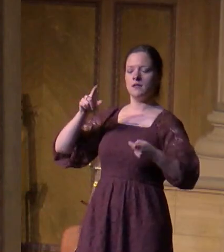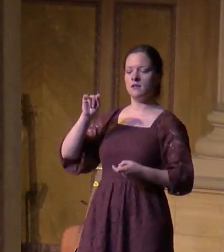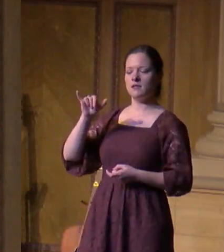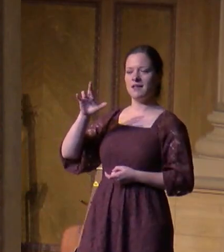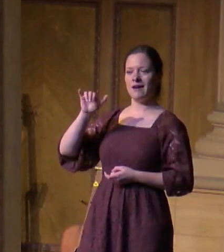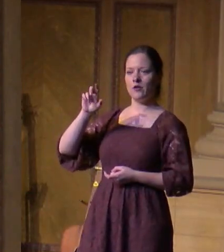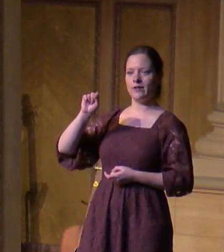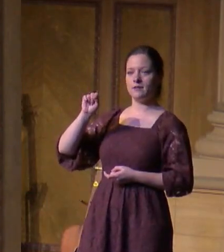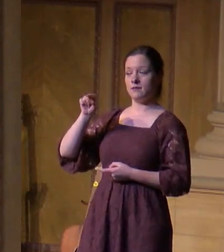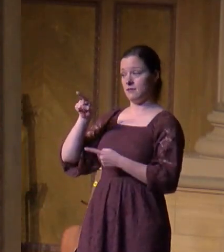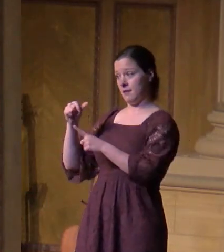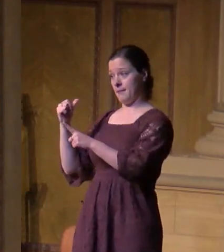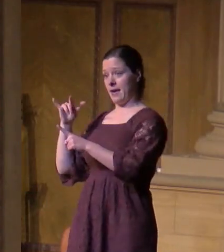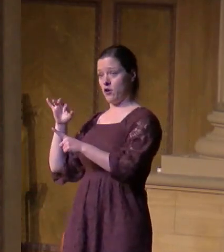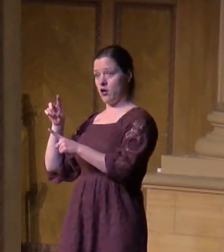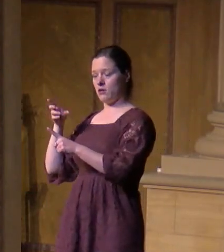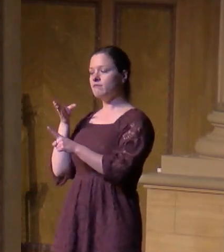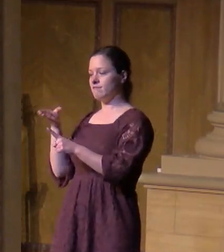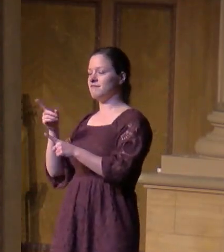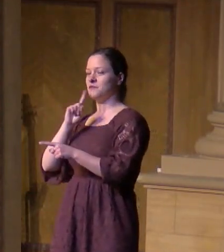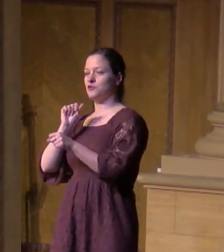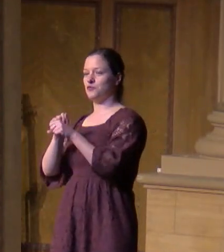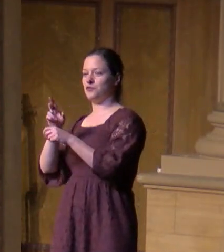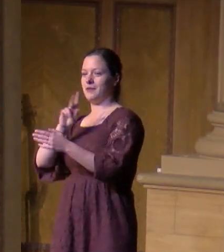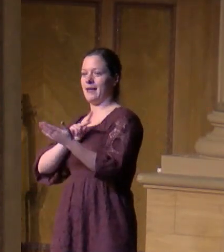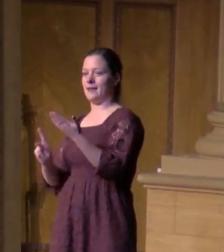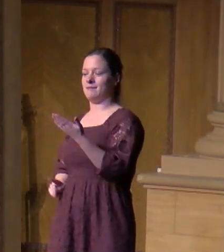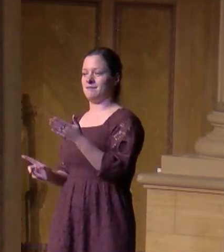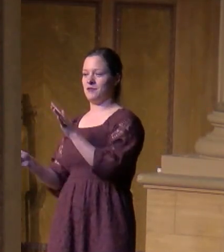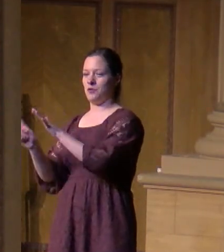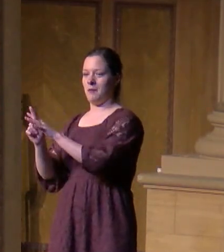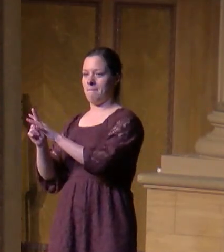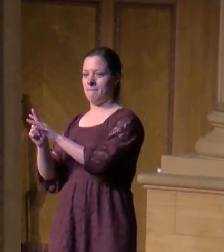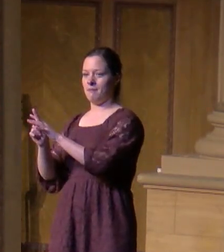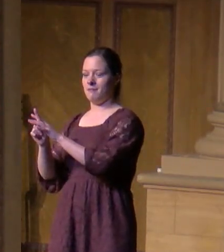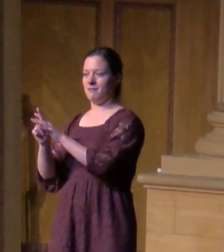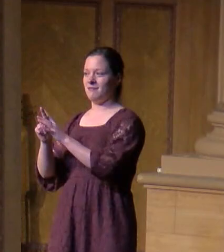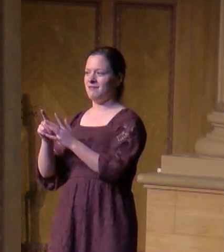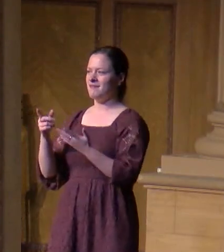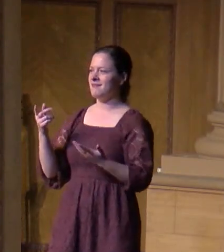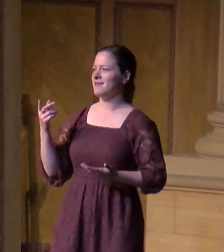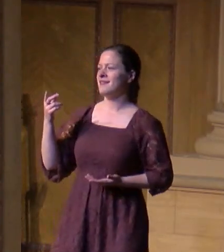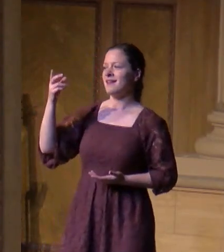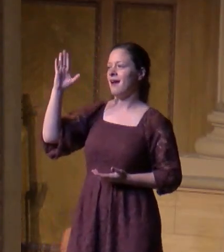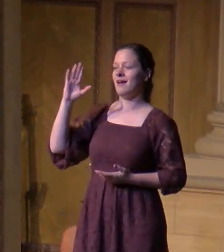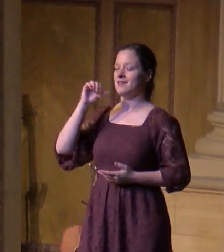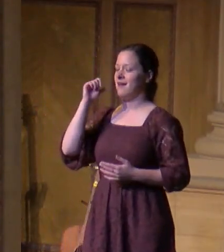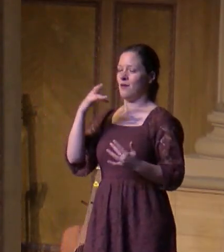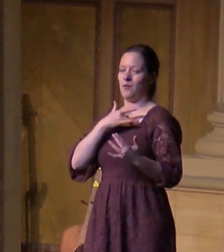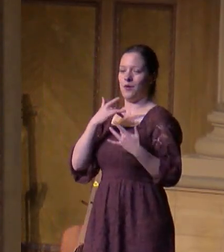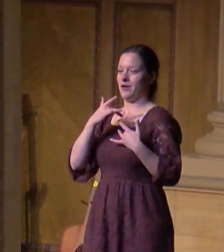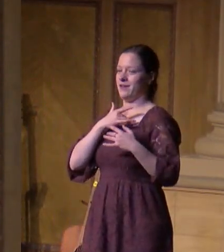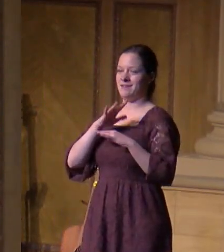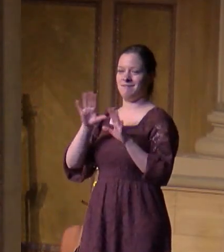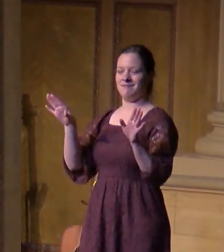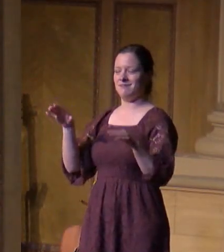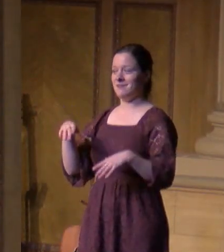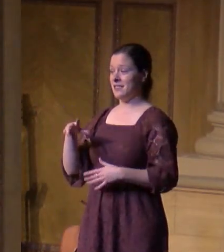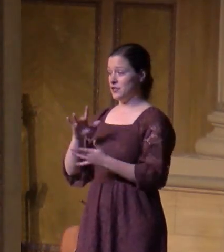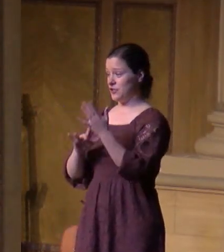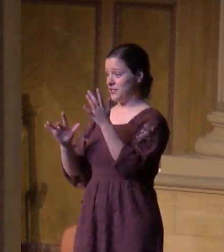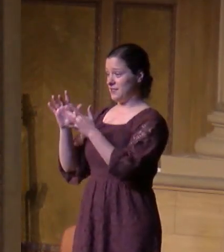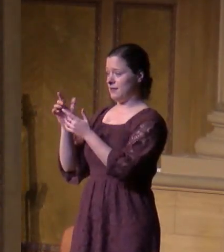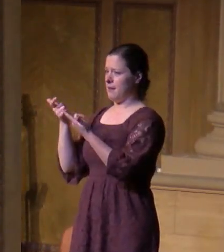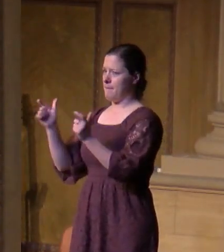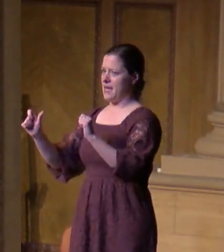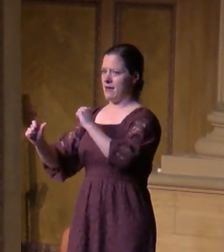would be born the true king and God's not overly concerned with Herod the Great's vacation arrangements and he has Jesus this big threat